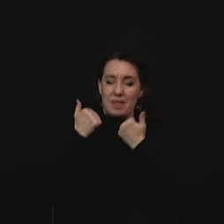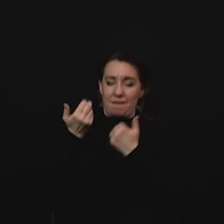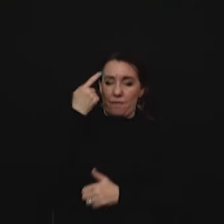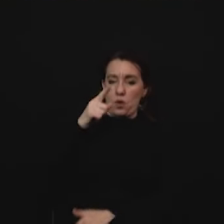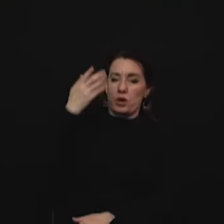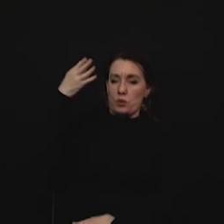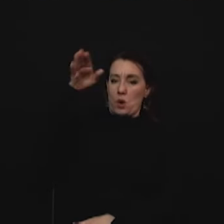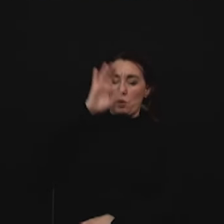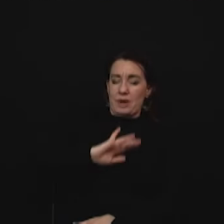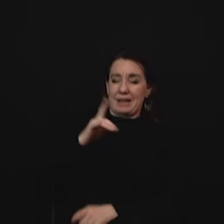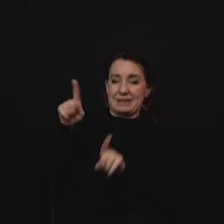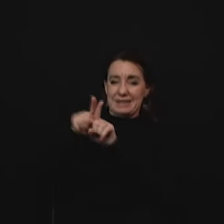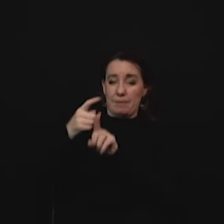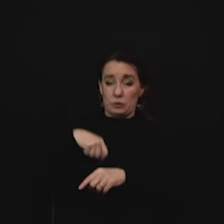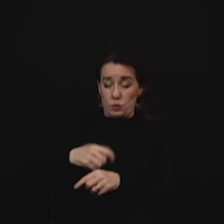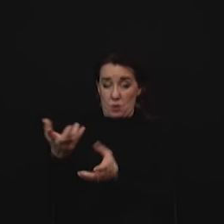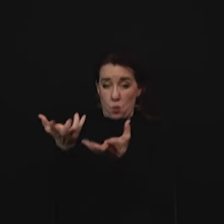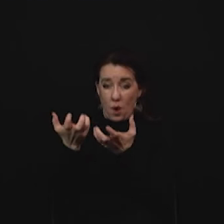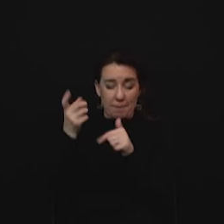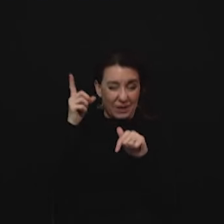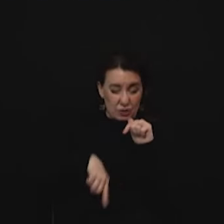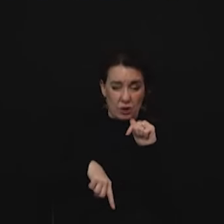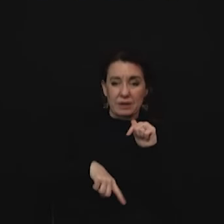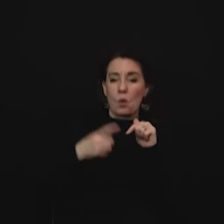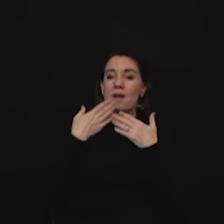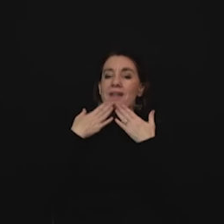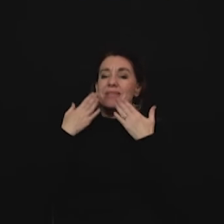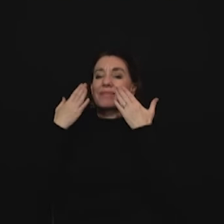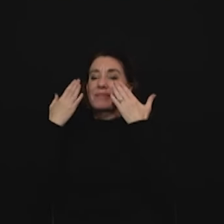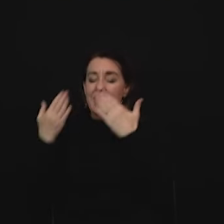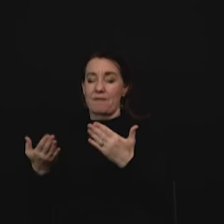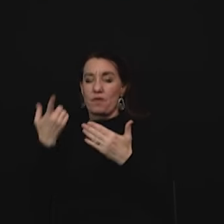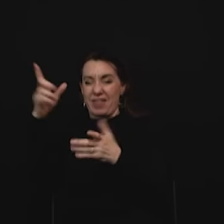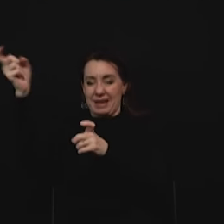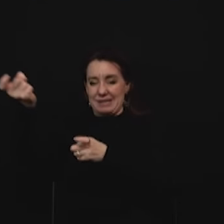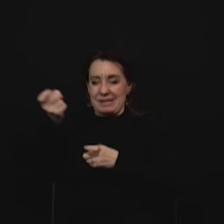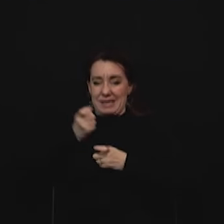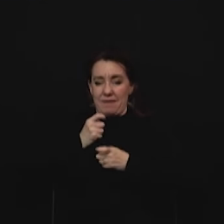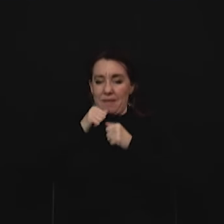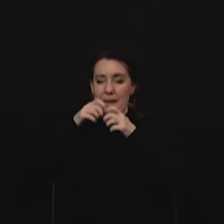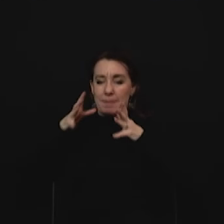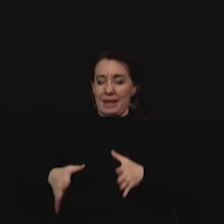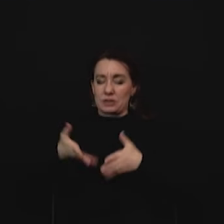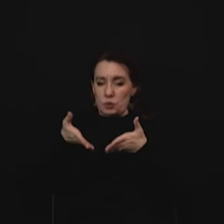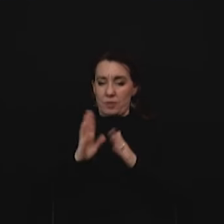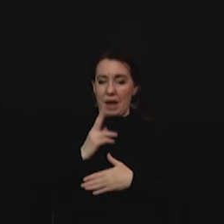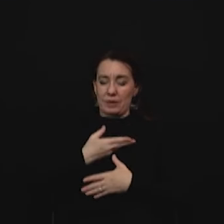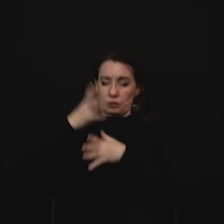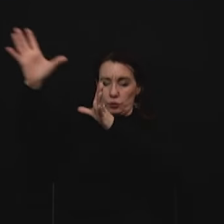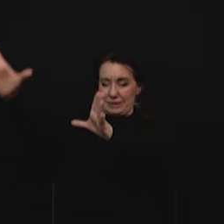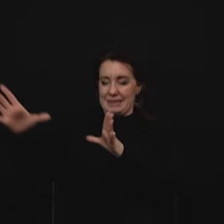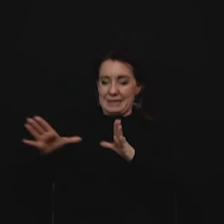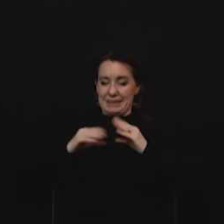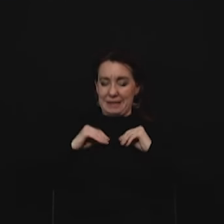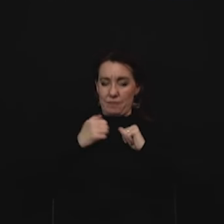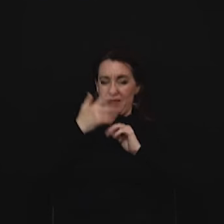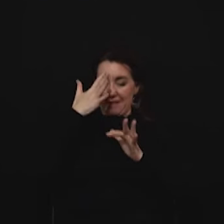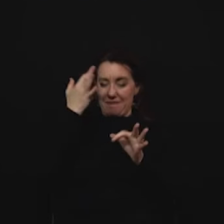oh God, as we would want to but never could. We are thankful for that gift and that blessing that you allow us to receive by